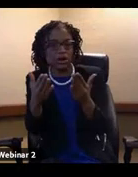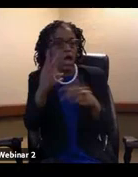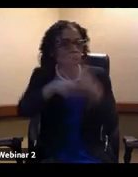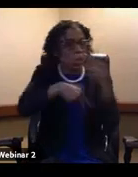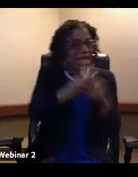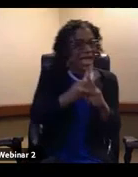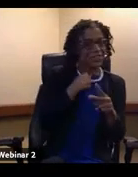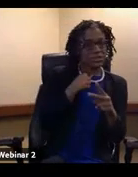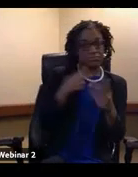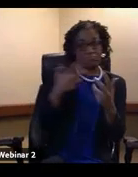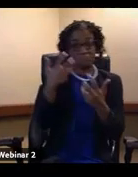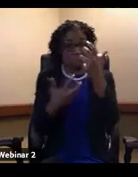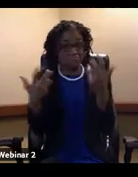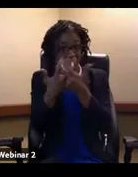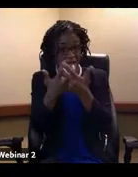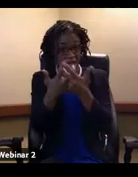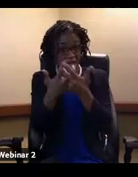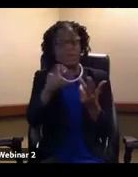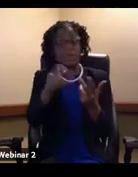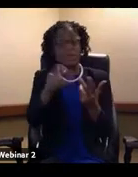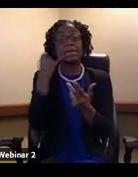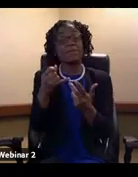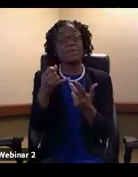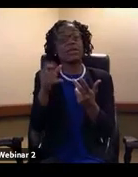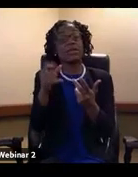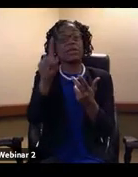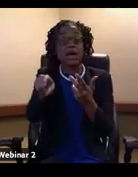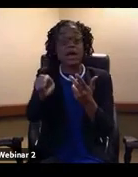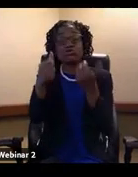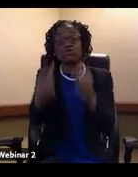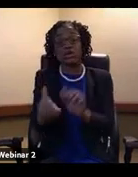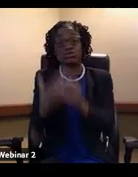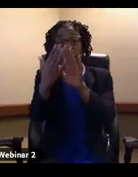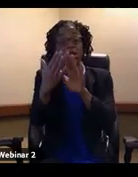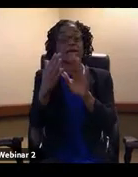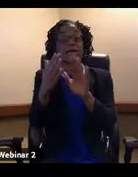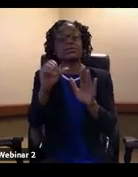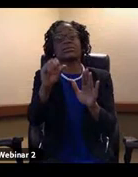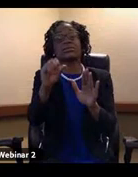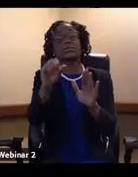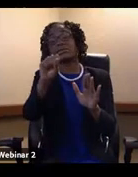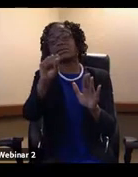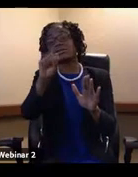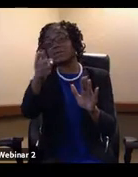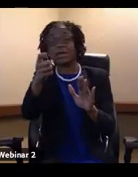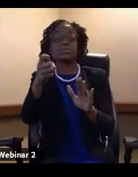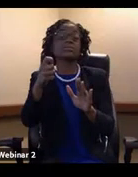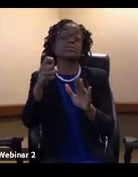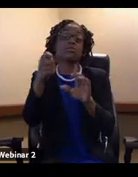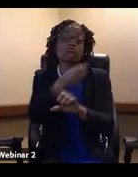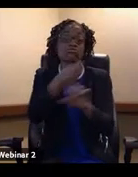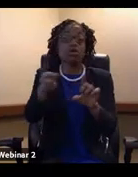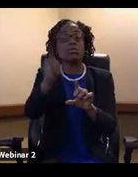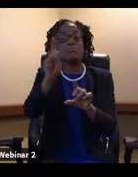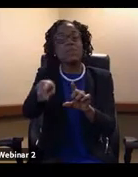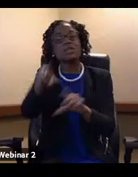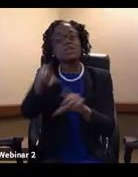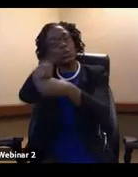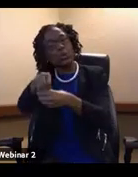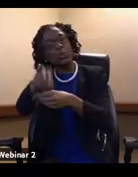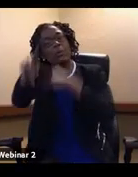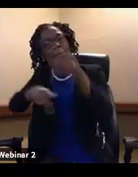example, if an application is proposing to address sexual assault, it should include an organization that has experience and expertise